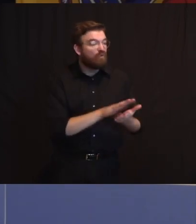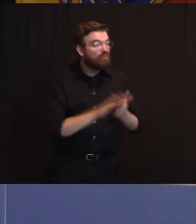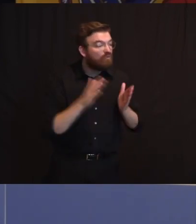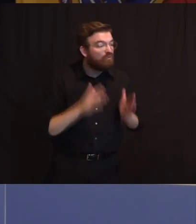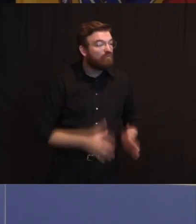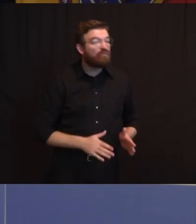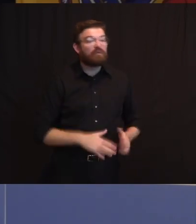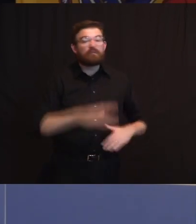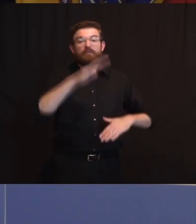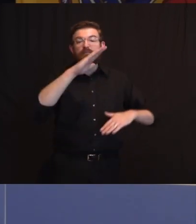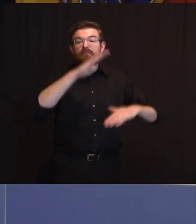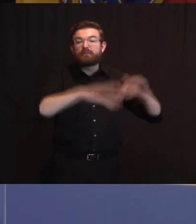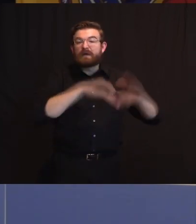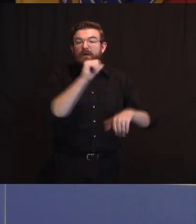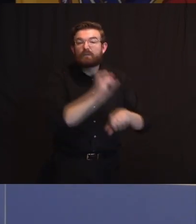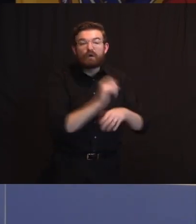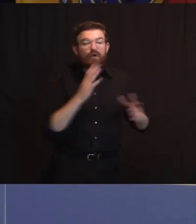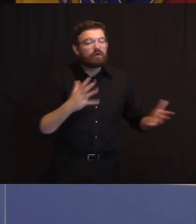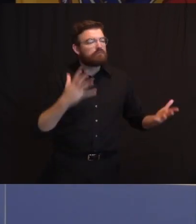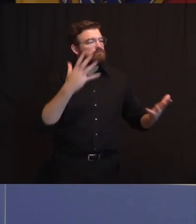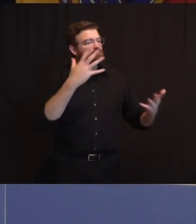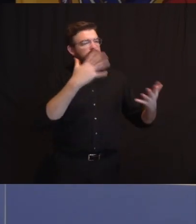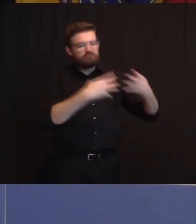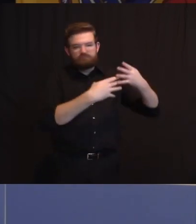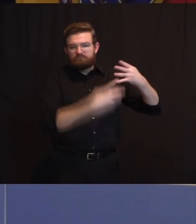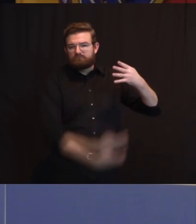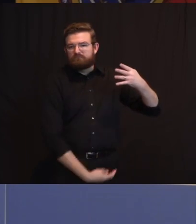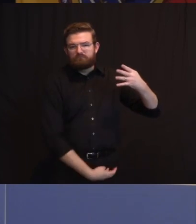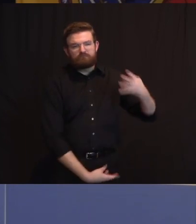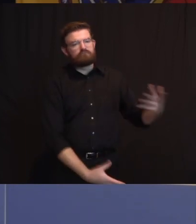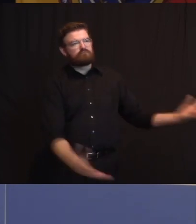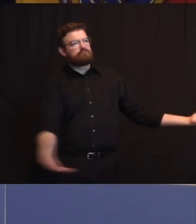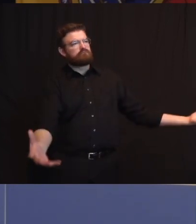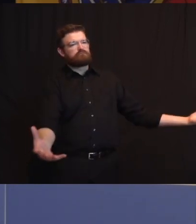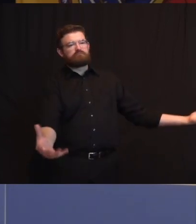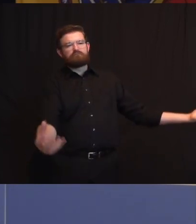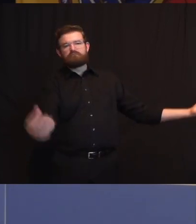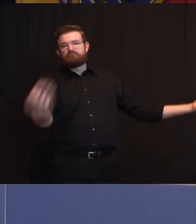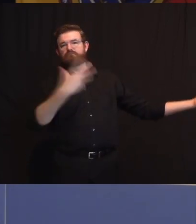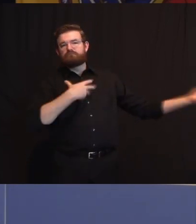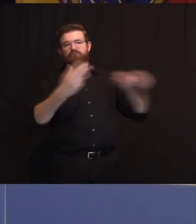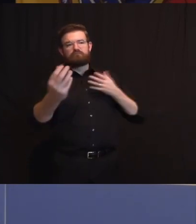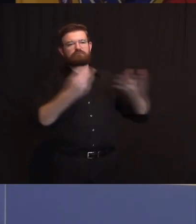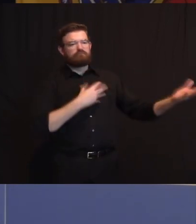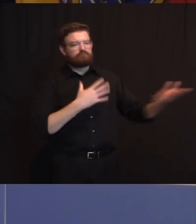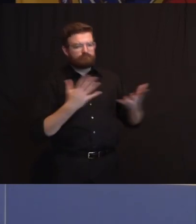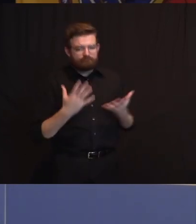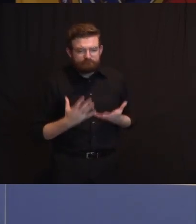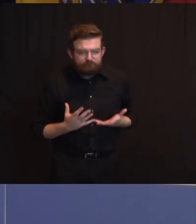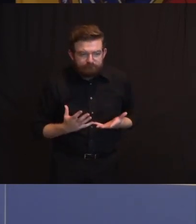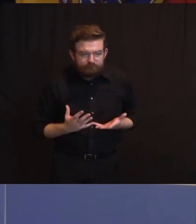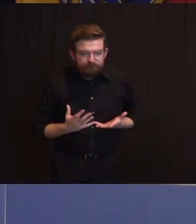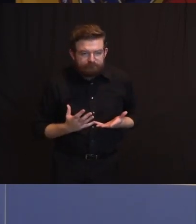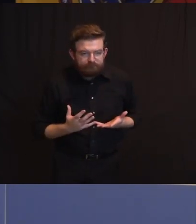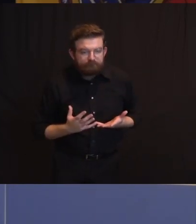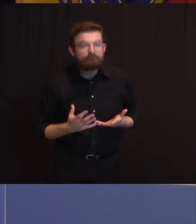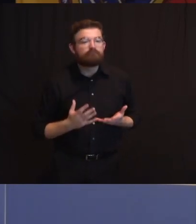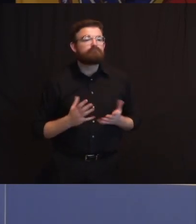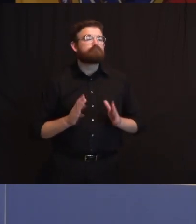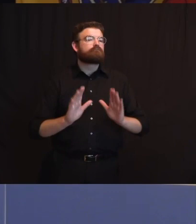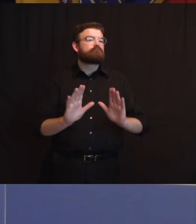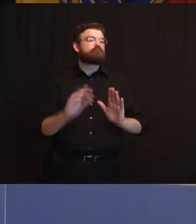more. When we announced the guidance last month, we promised that we would continue that commitment of listening to stakeholders. We